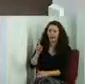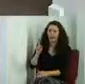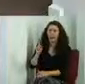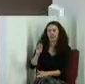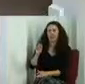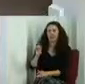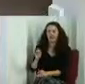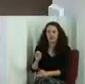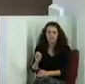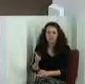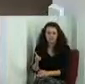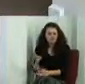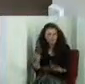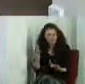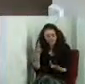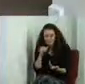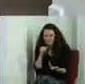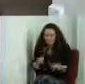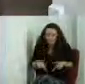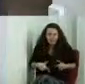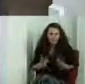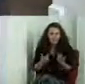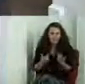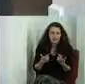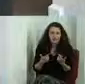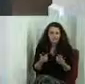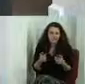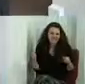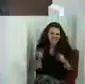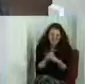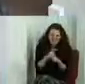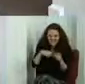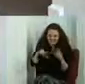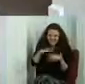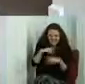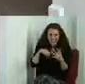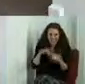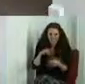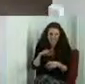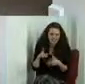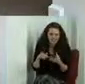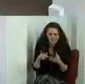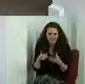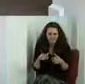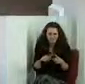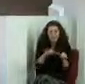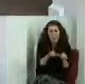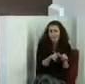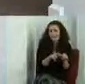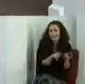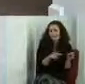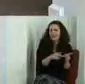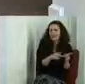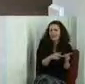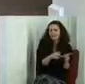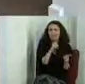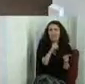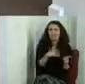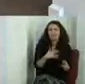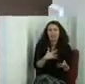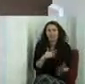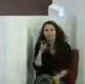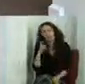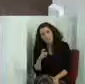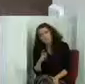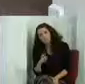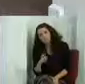quo of life, or the status quo, as I prefer to call it? Why can't we just stay in that place without having to always feel as if we're having to grow